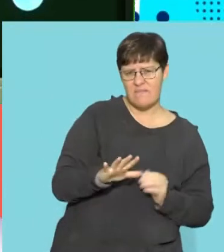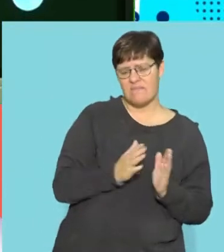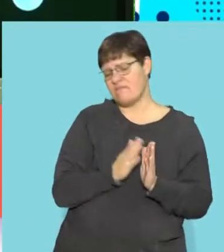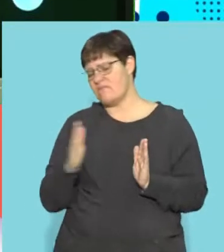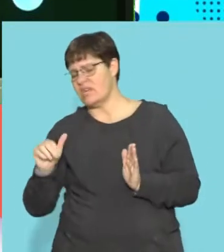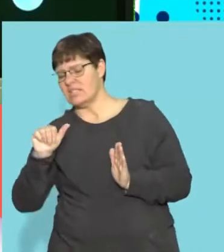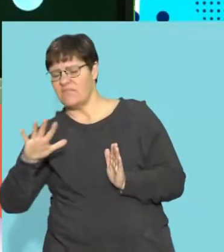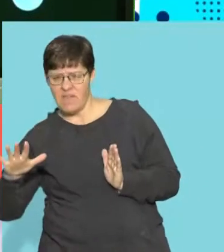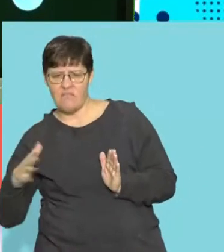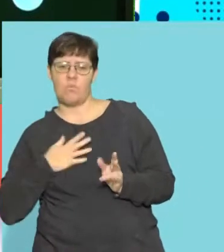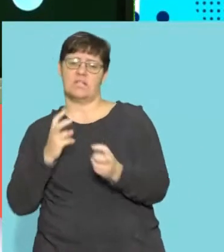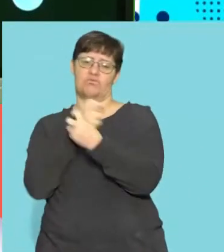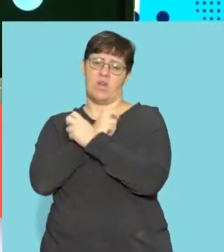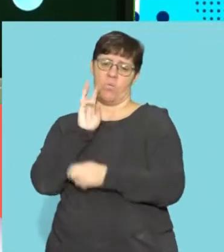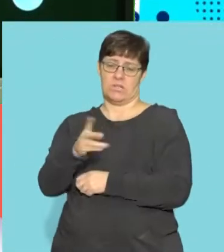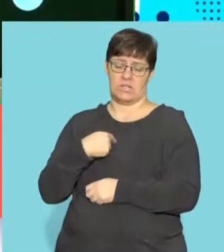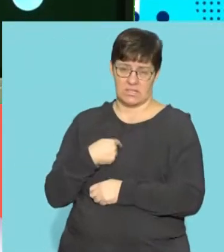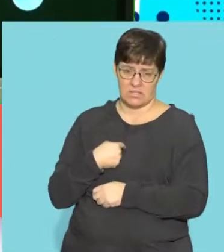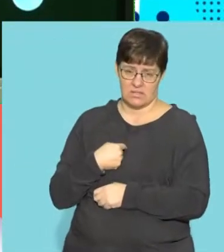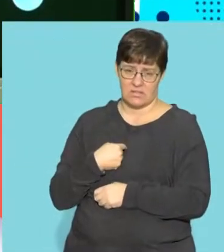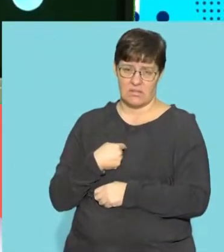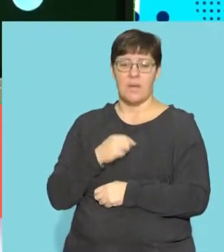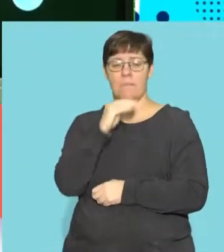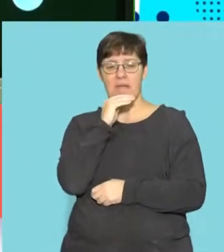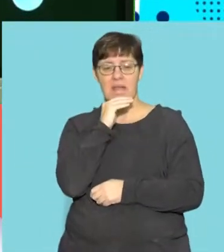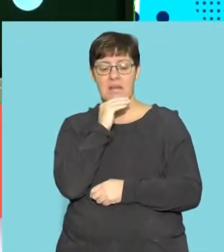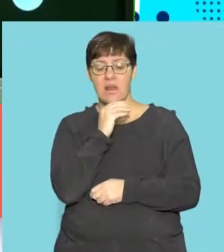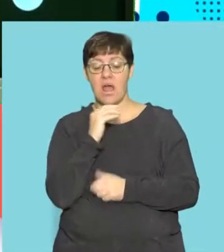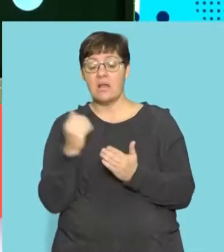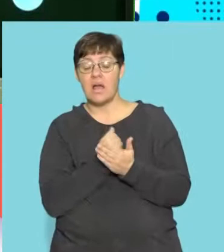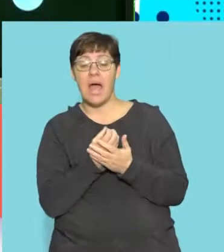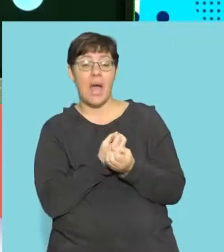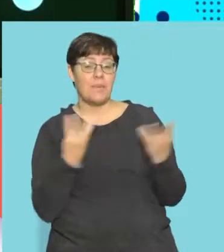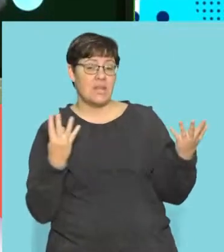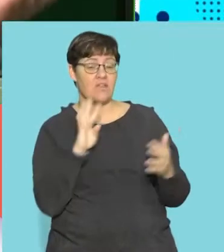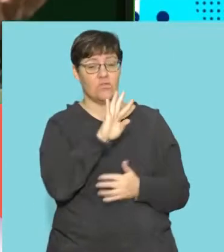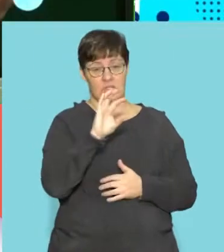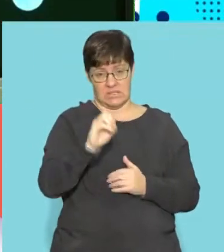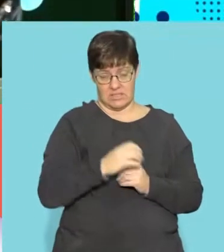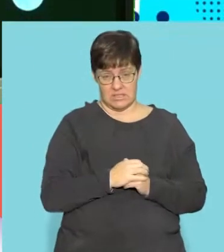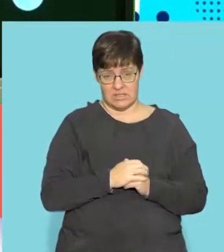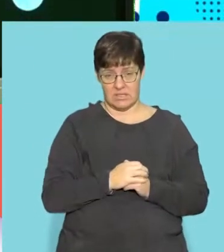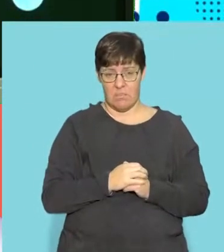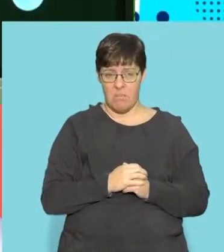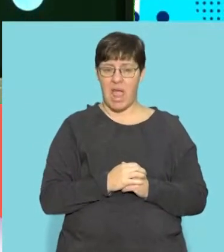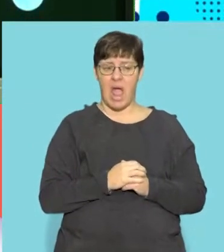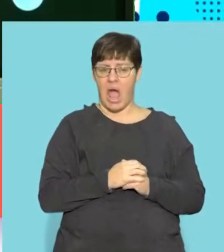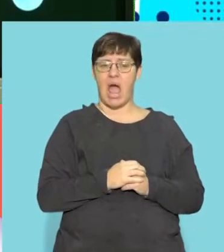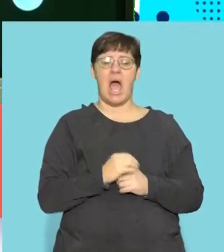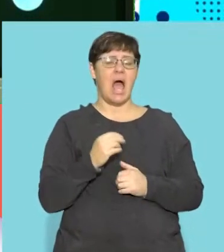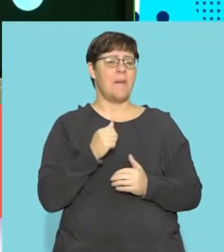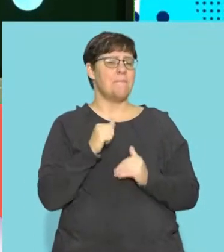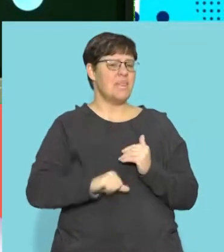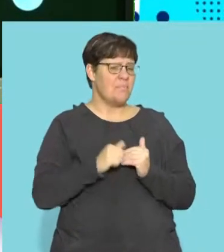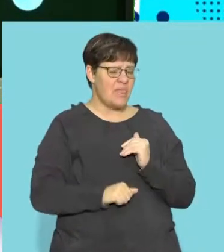want to retire. So that means I have 40 years to do that. And I have 700 rand that I can spare every month. I get